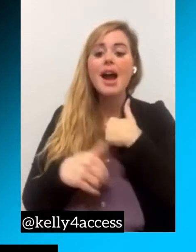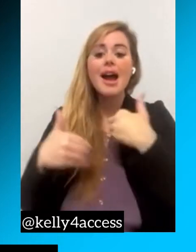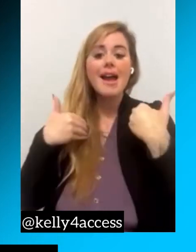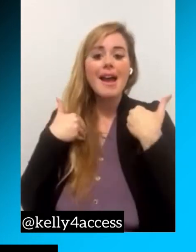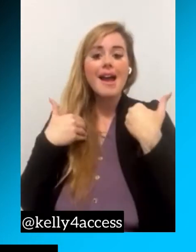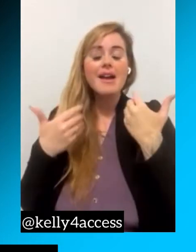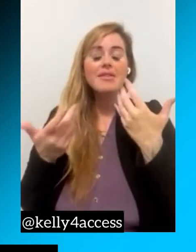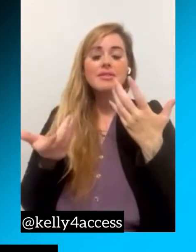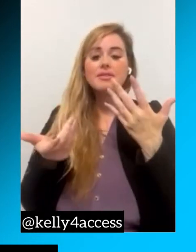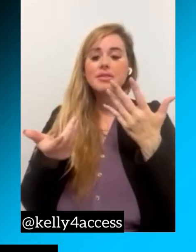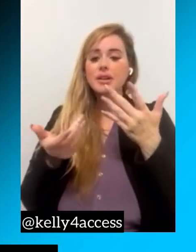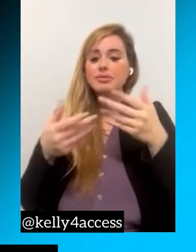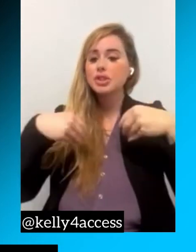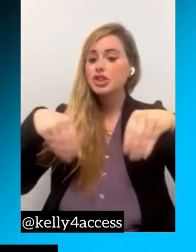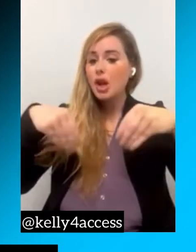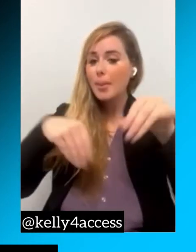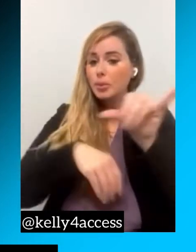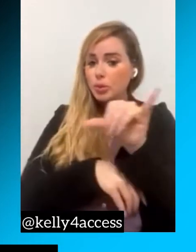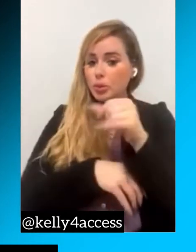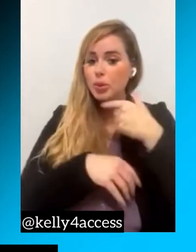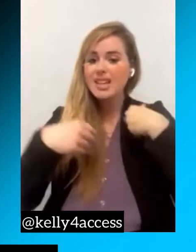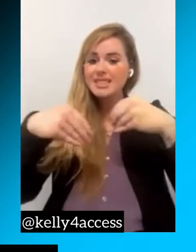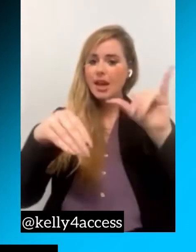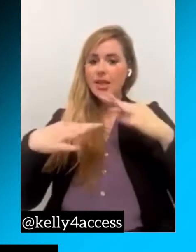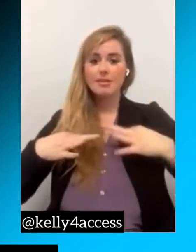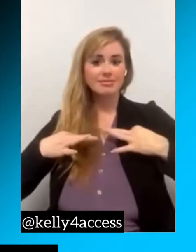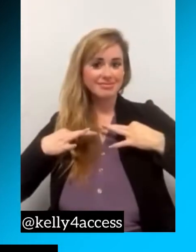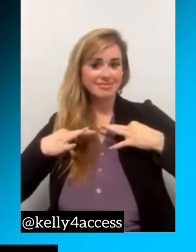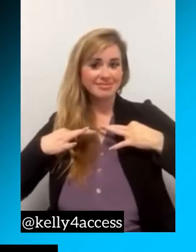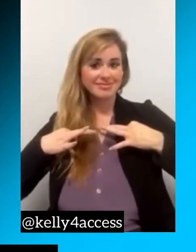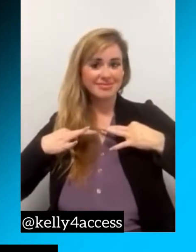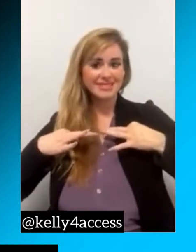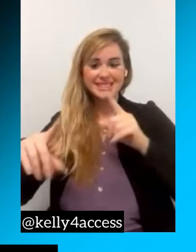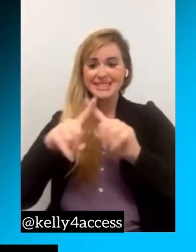I sell merch, like, for example, the shirts we are wearing.